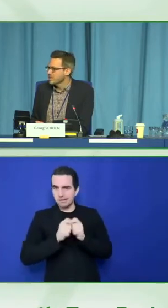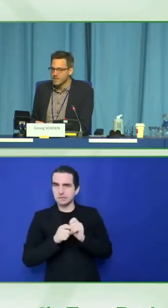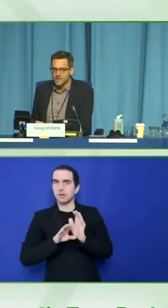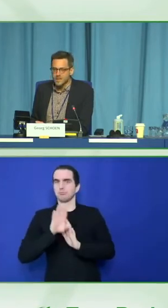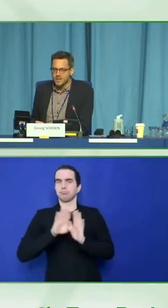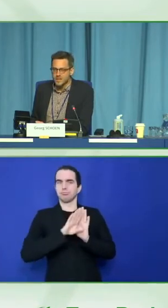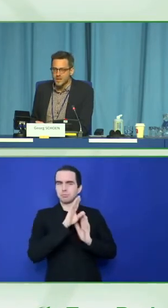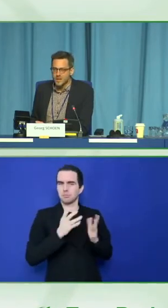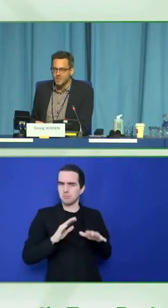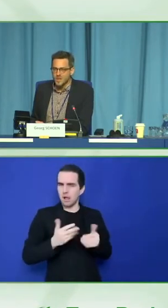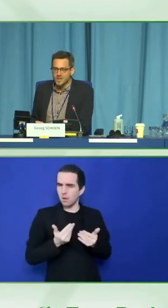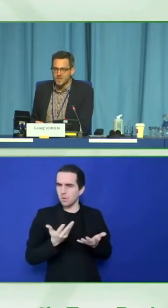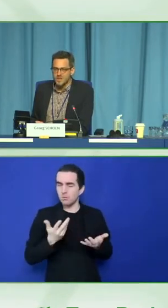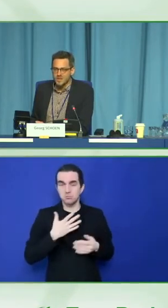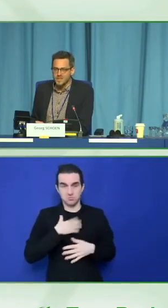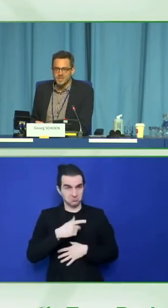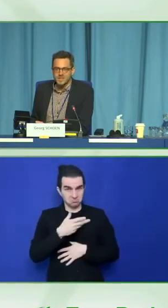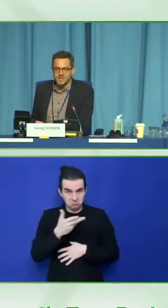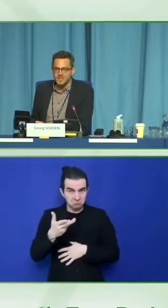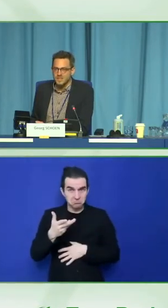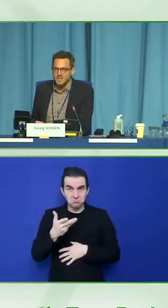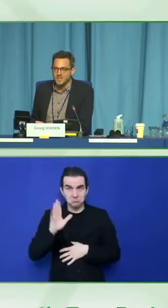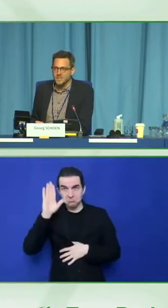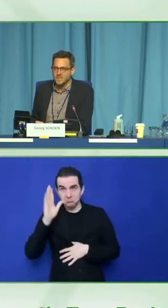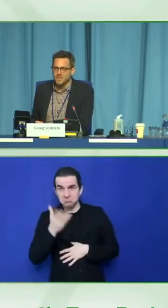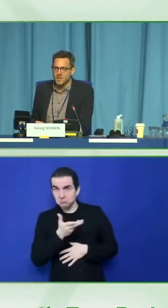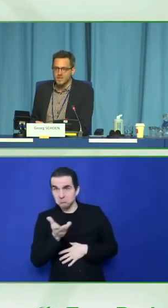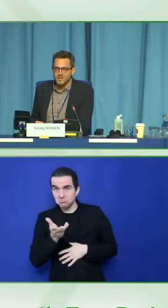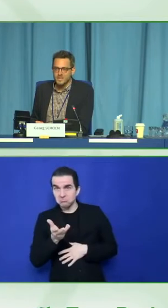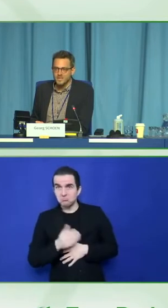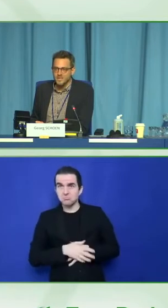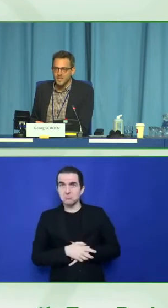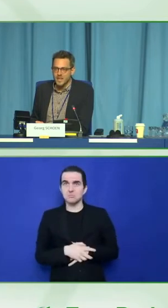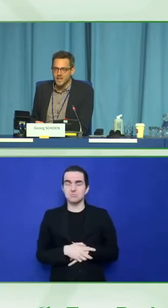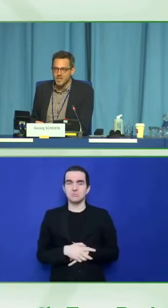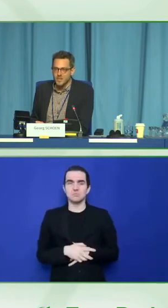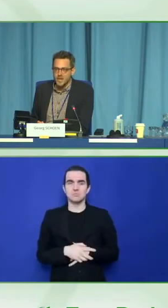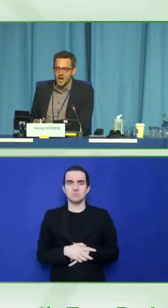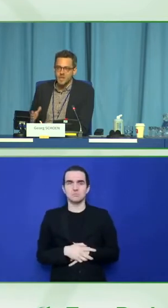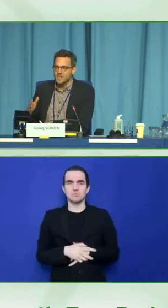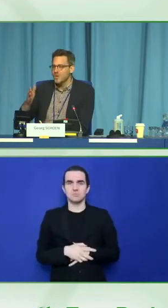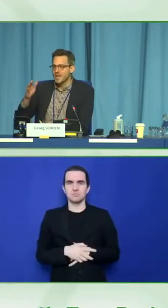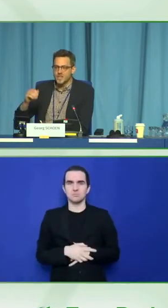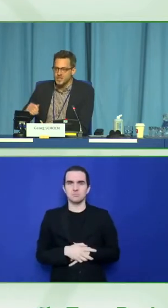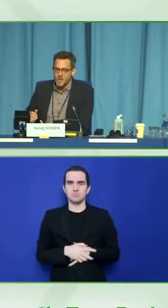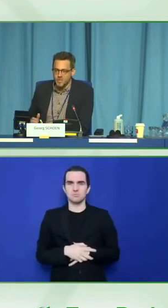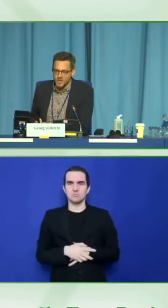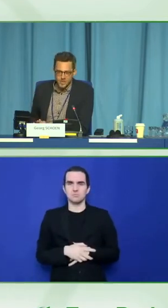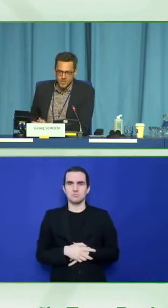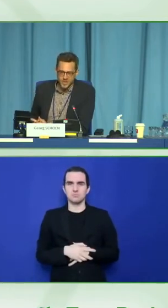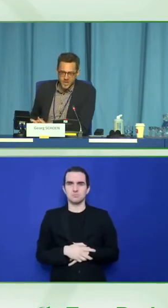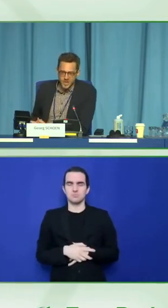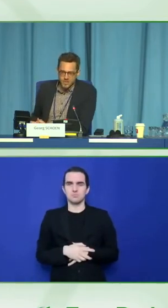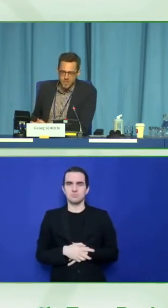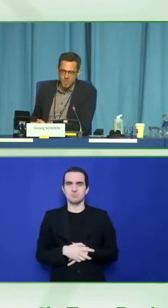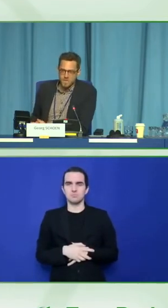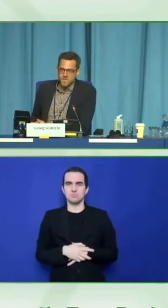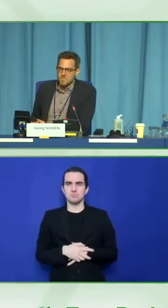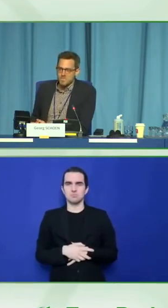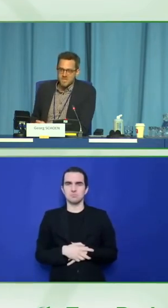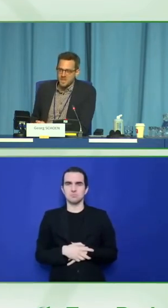There's a hand, but we can't see it. Oh my God, no, I can't see it. Where? Oh, I can, that's me. Please go ahead, just jump in, Charu.